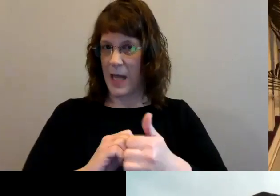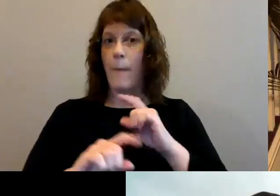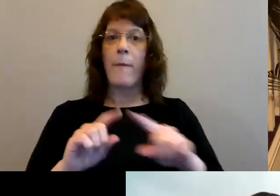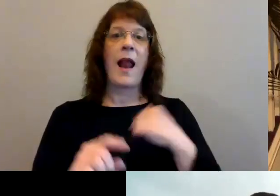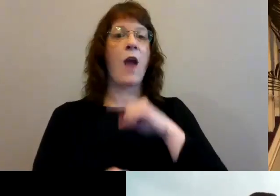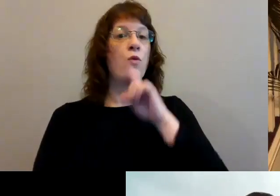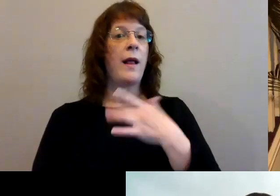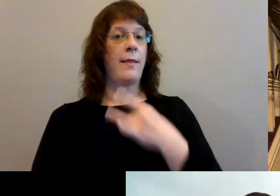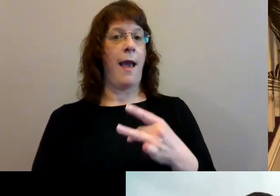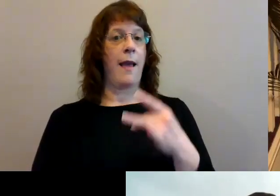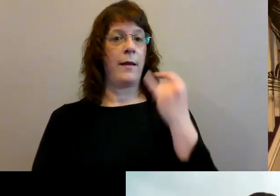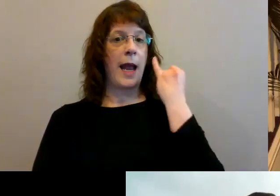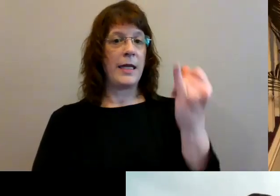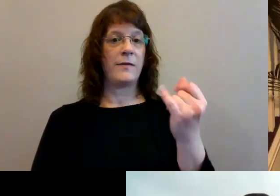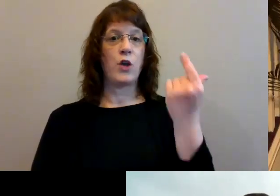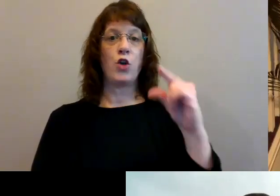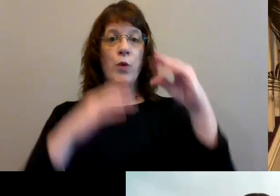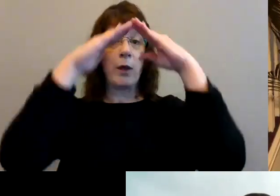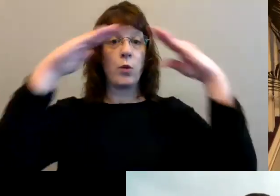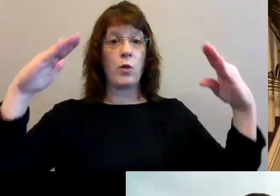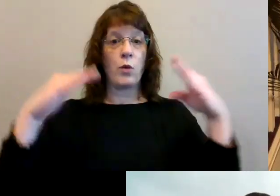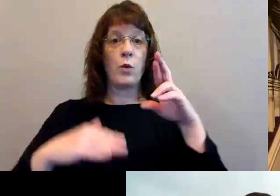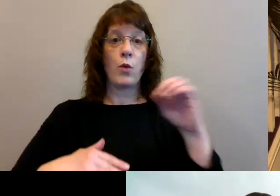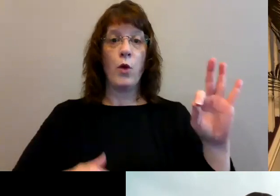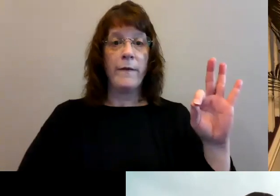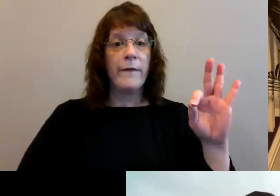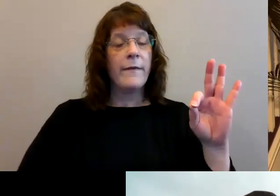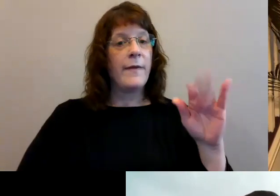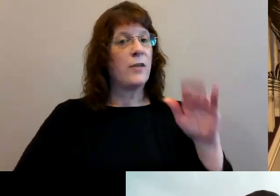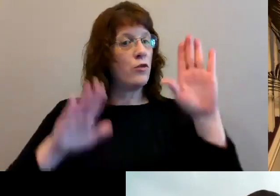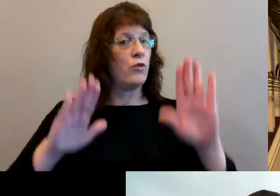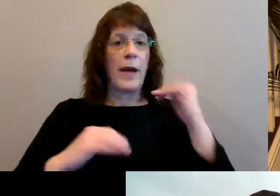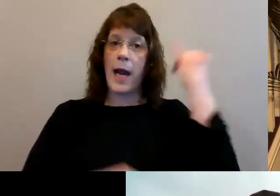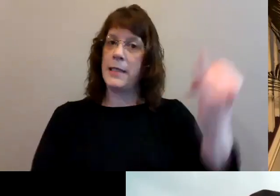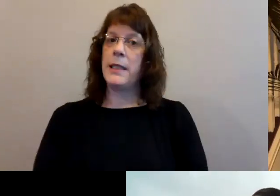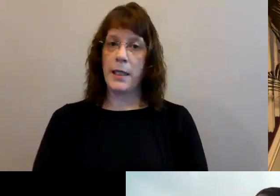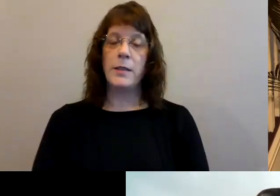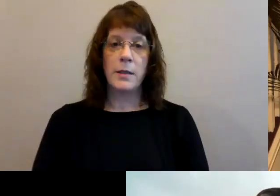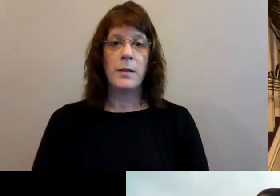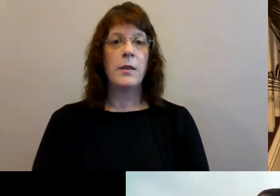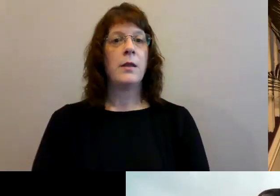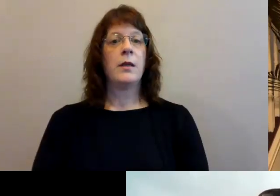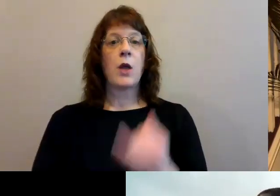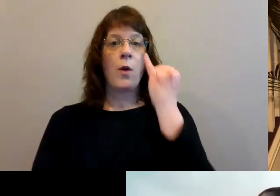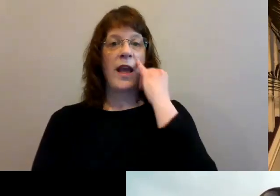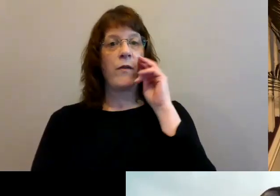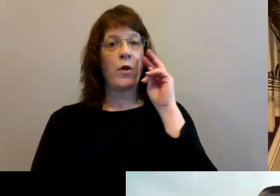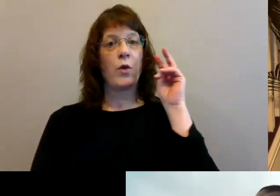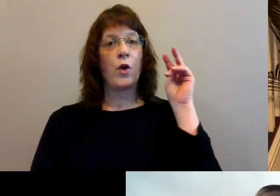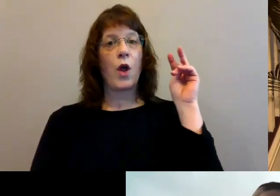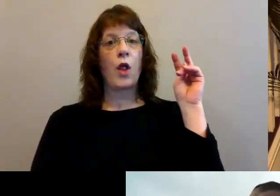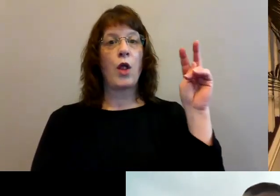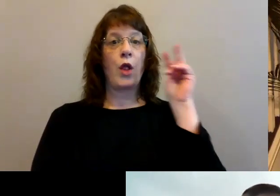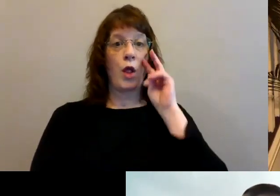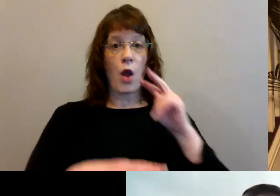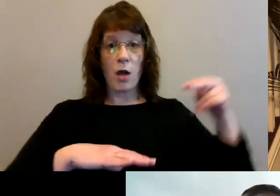the ideas of the green roofs. I think that's a great idea. It basically, if you look from a satellite